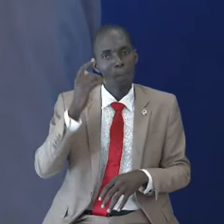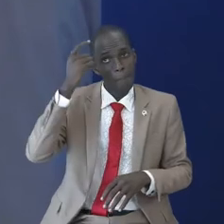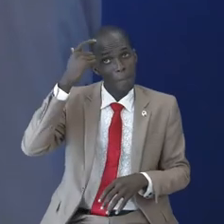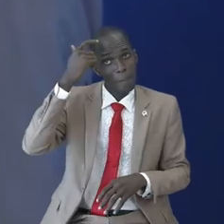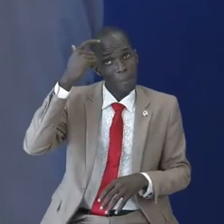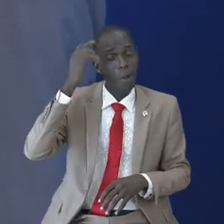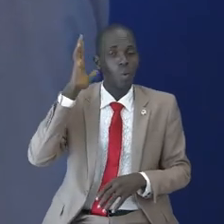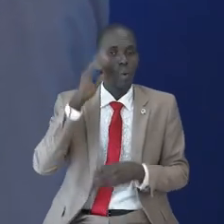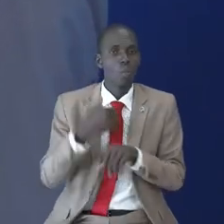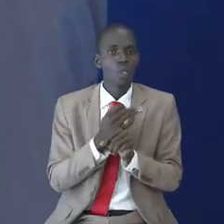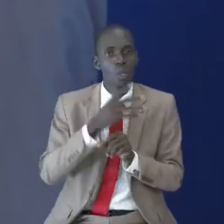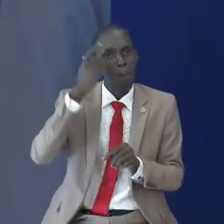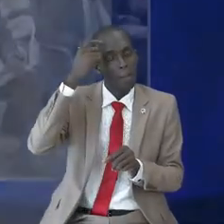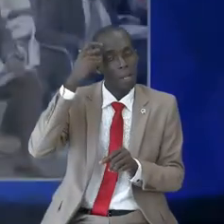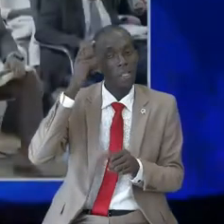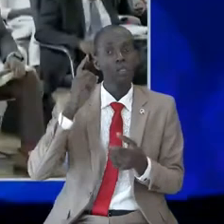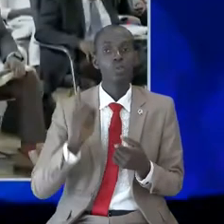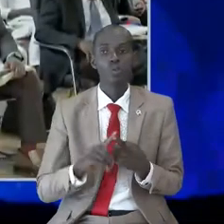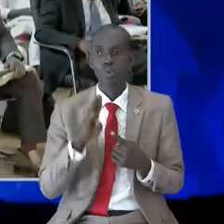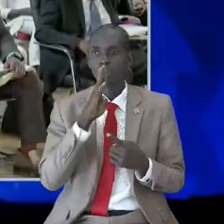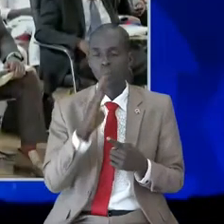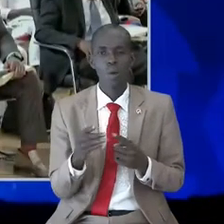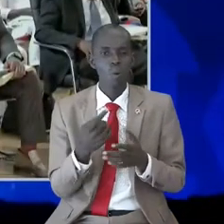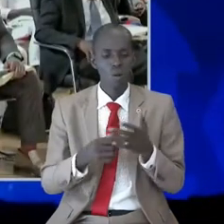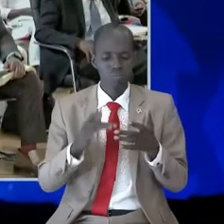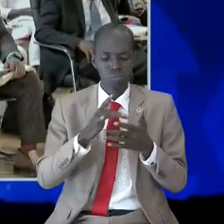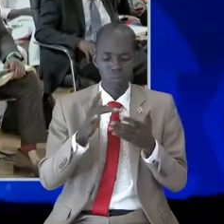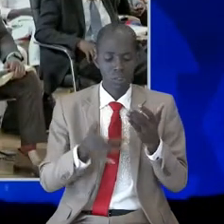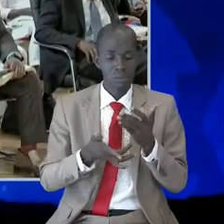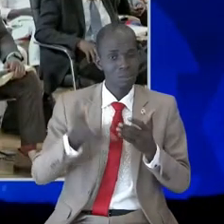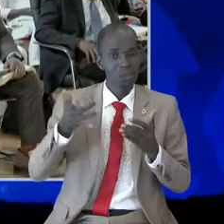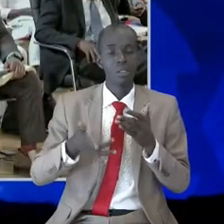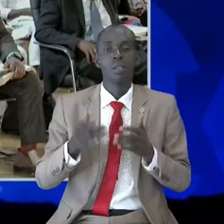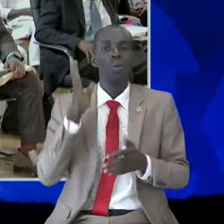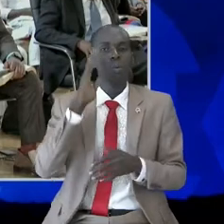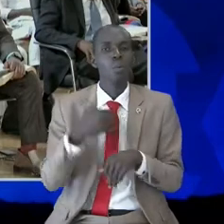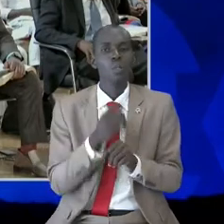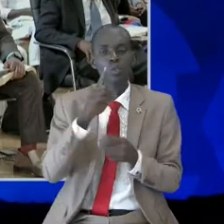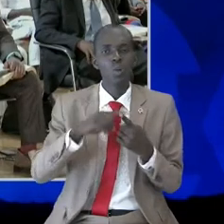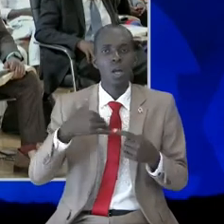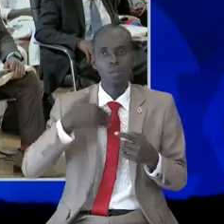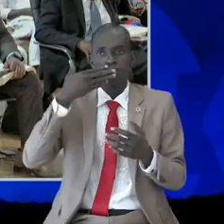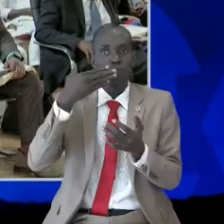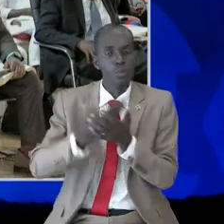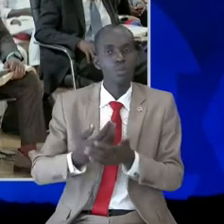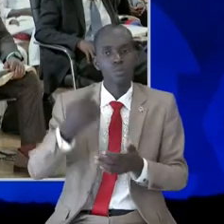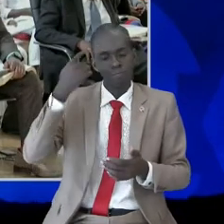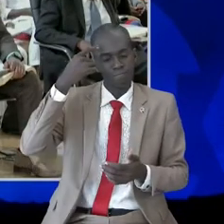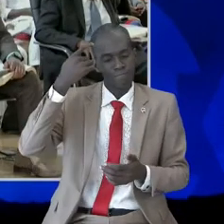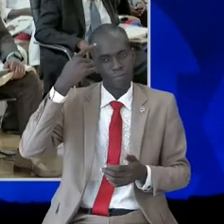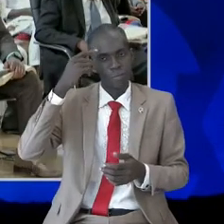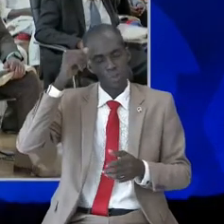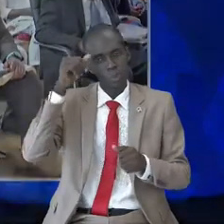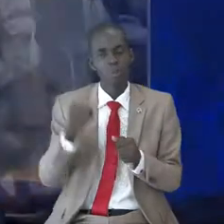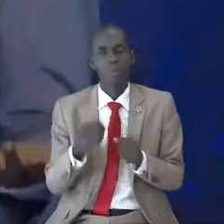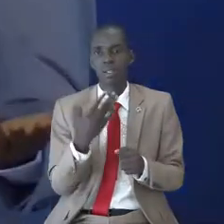brain to be sharp, makes your brain to have retentive memory. But if you